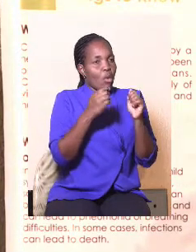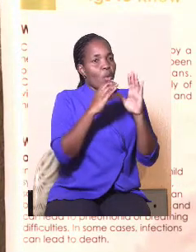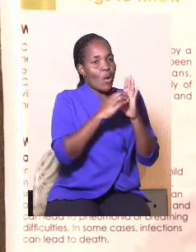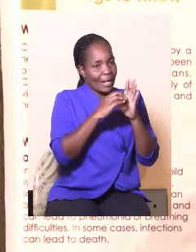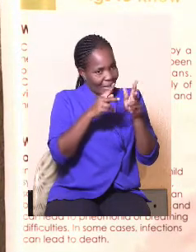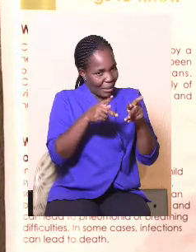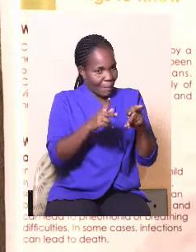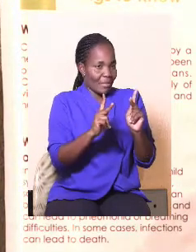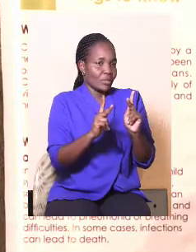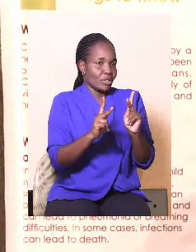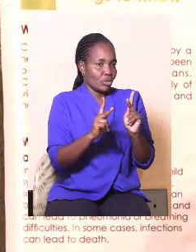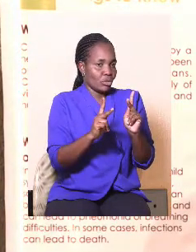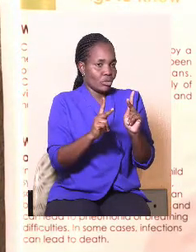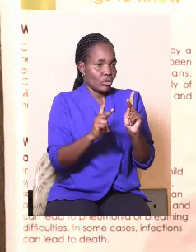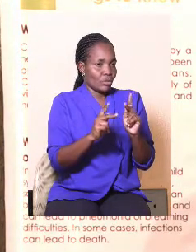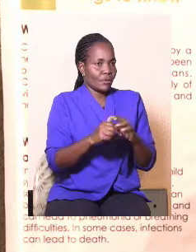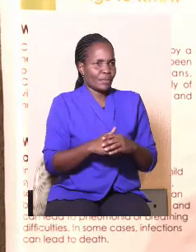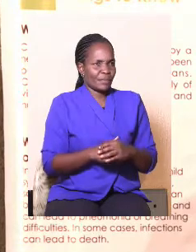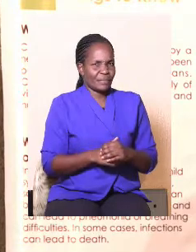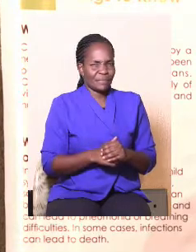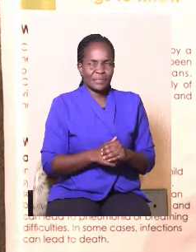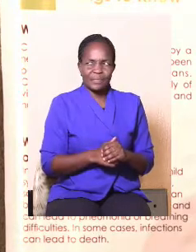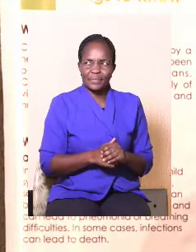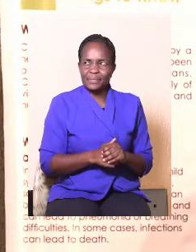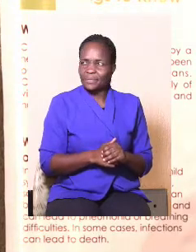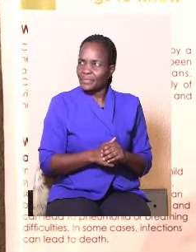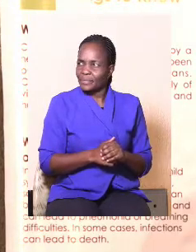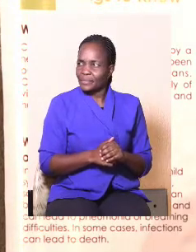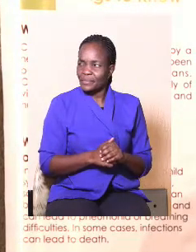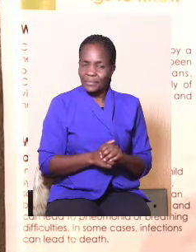State Finance Act. So that should not be a problem.